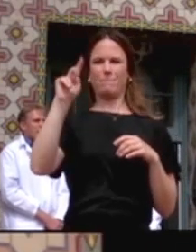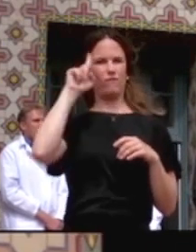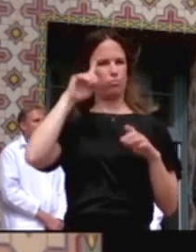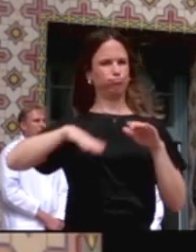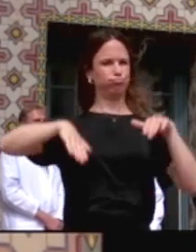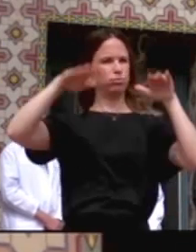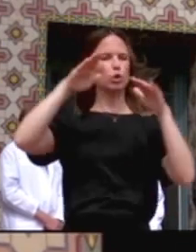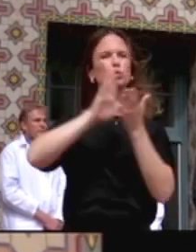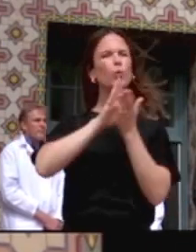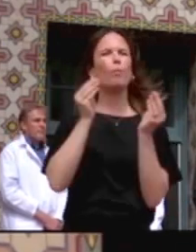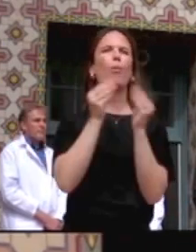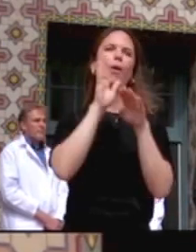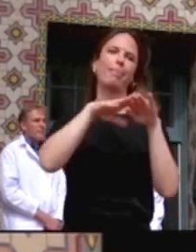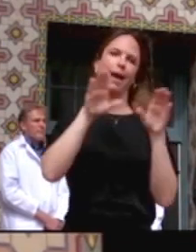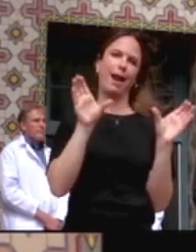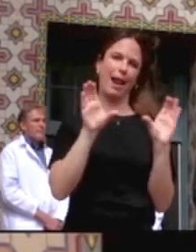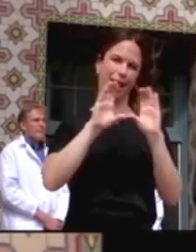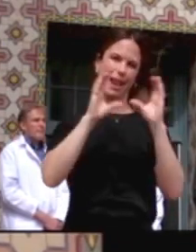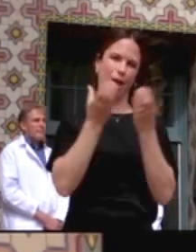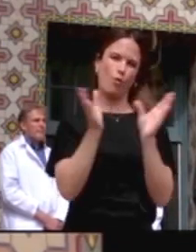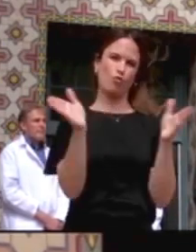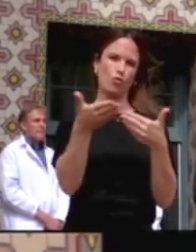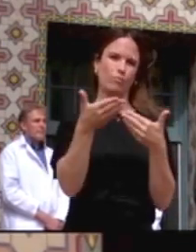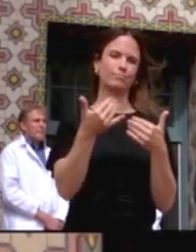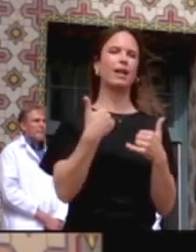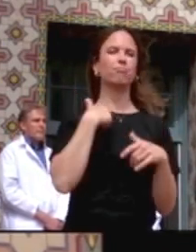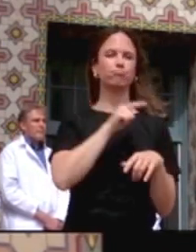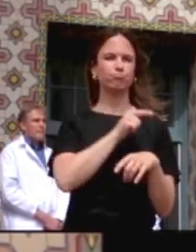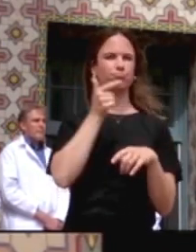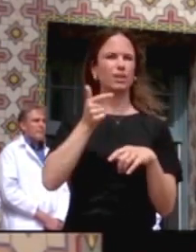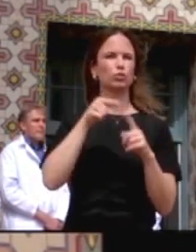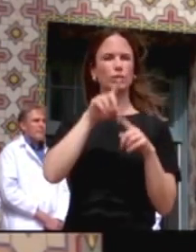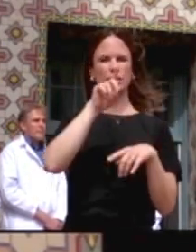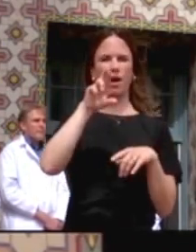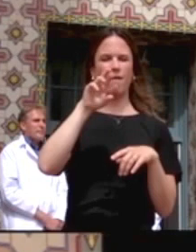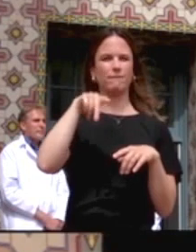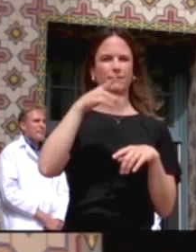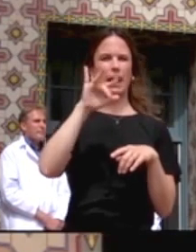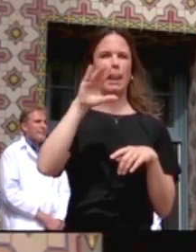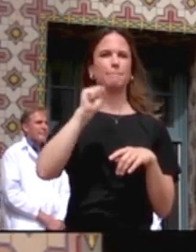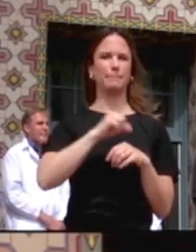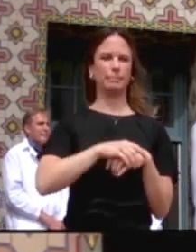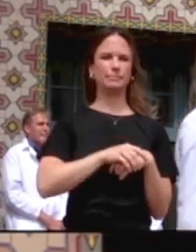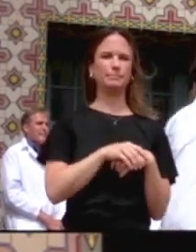is much more than a classroom. I want to turn back to Dr. Phillip.